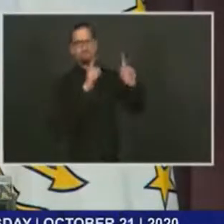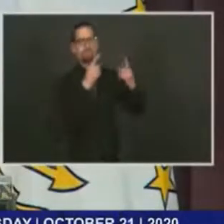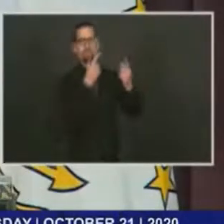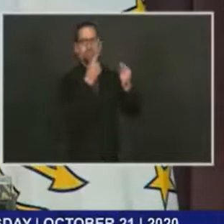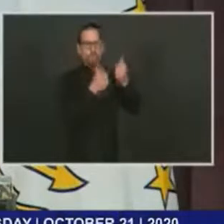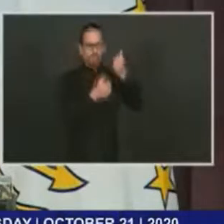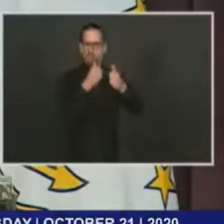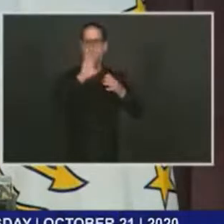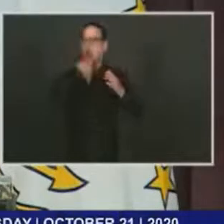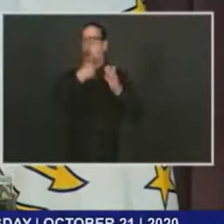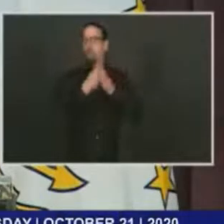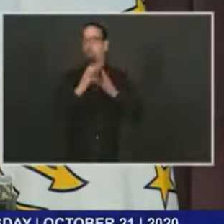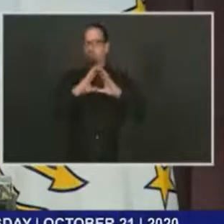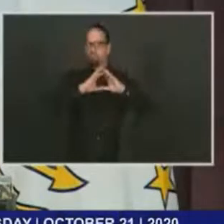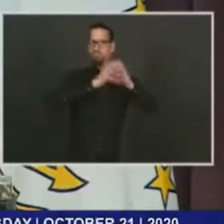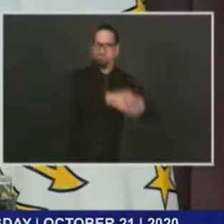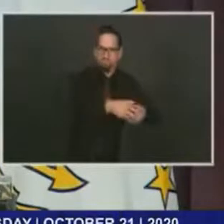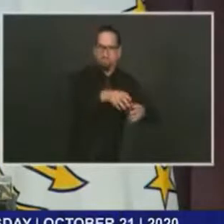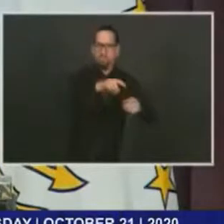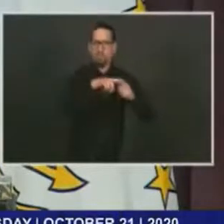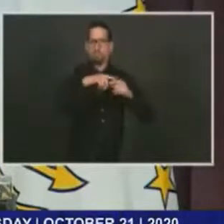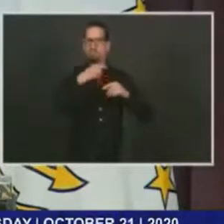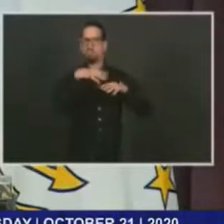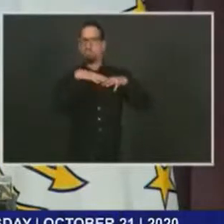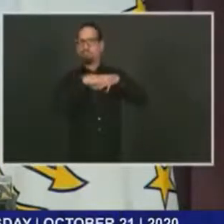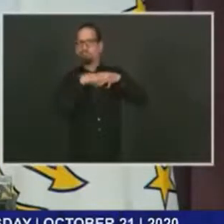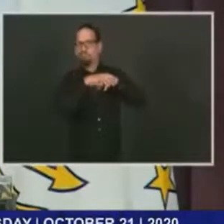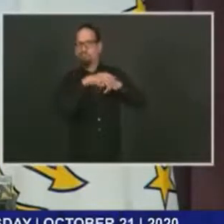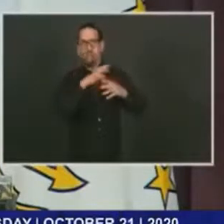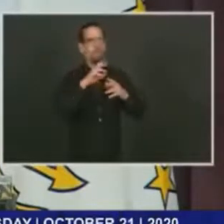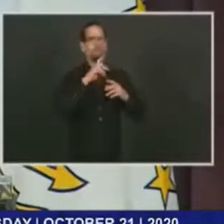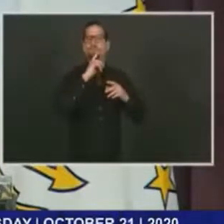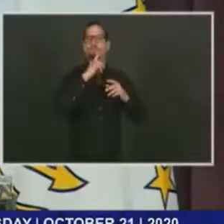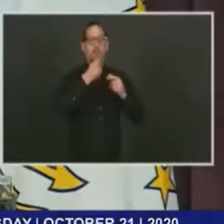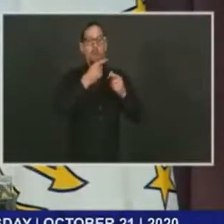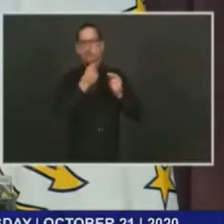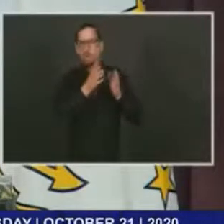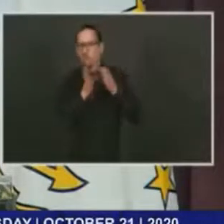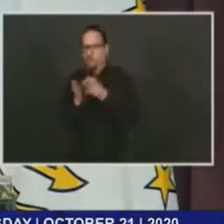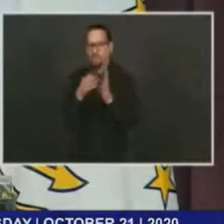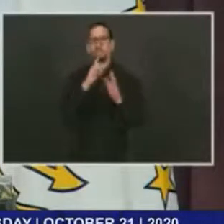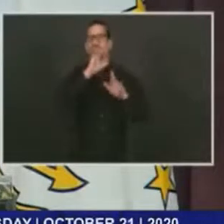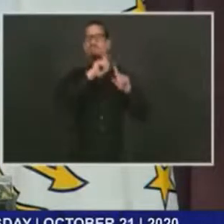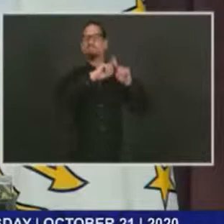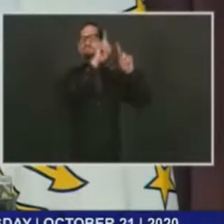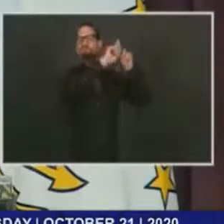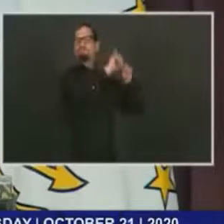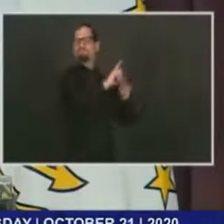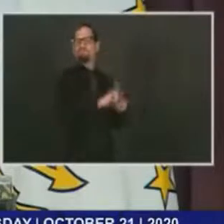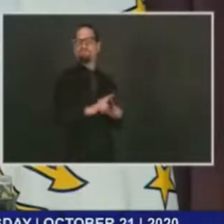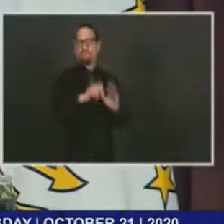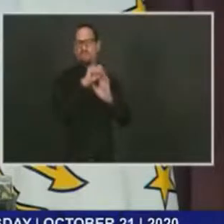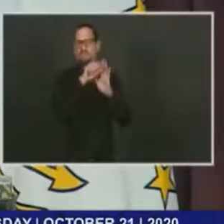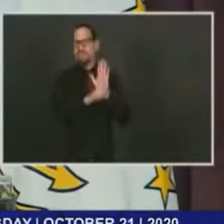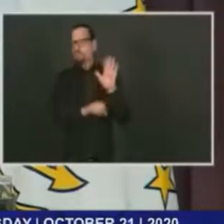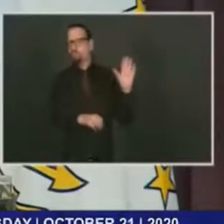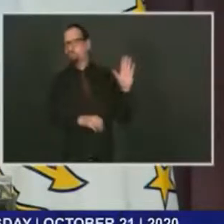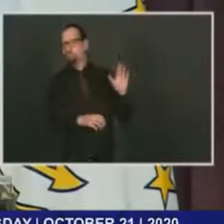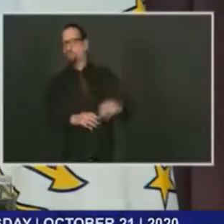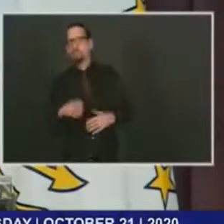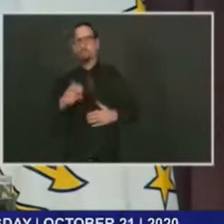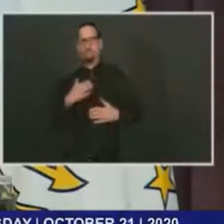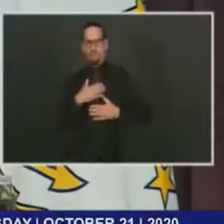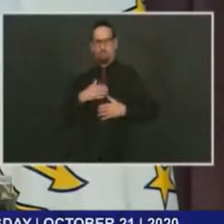nursing homes. This is what we've decided to do because we think it's where we need the help and, as I said, where we need